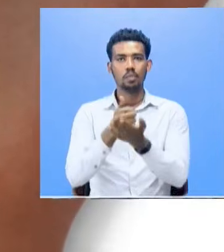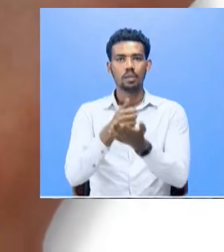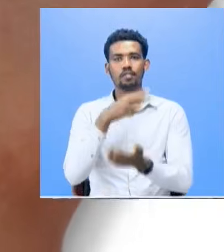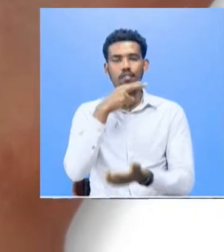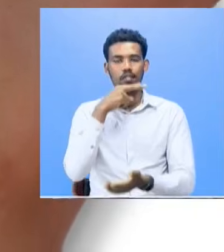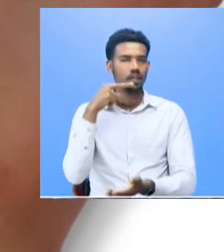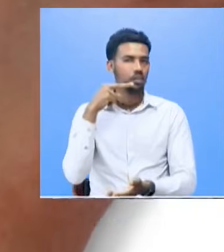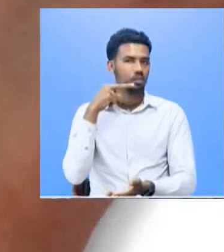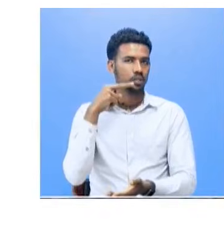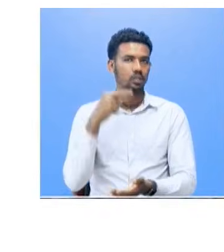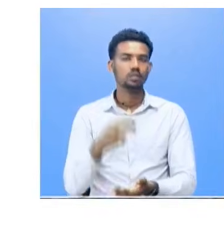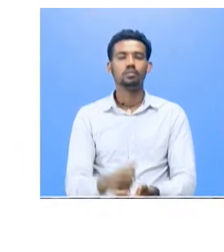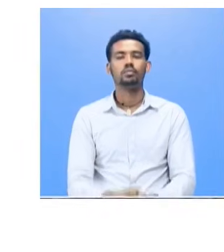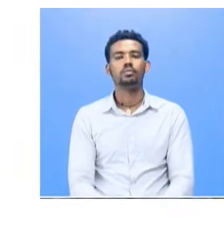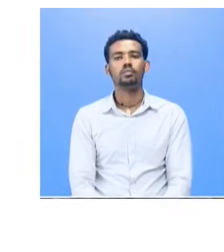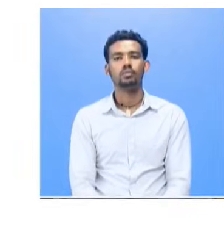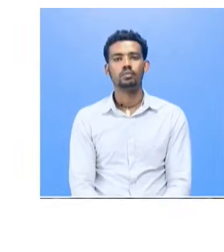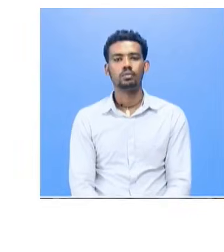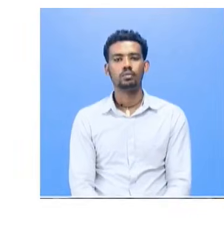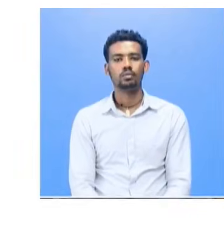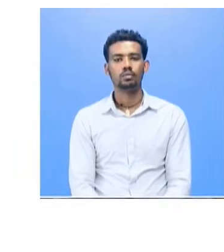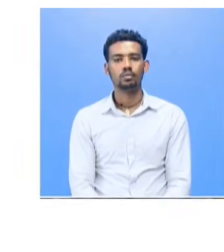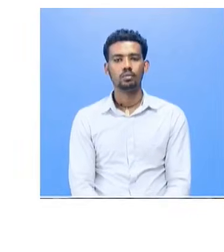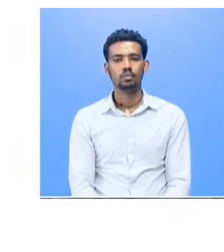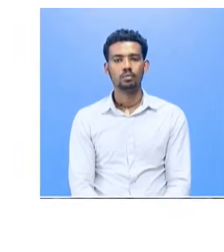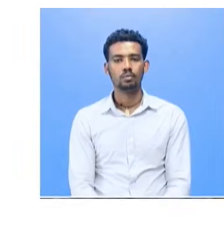helping verbs.